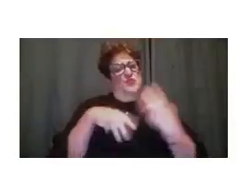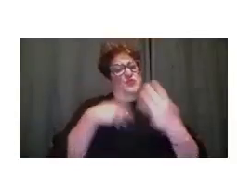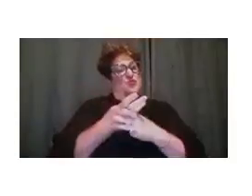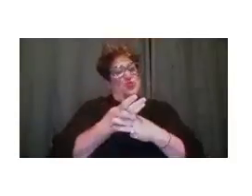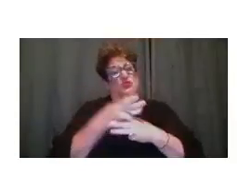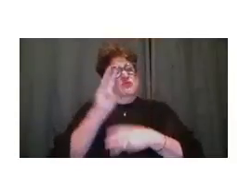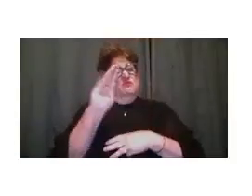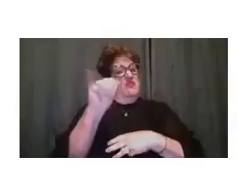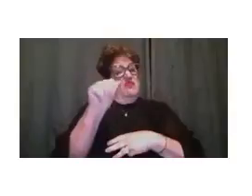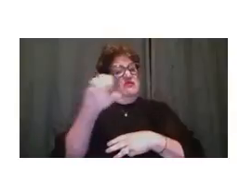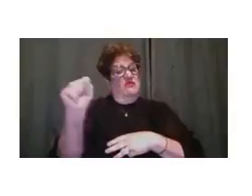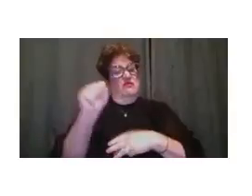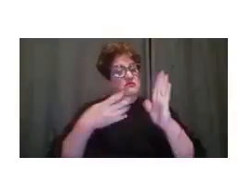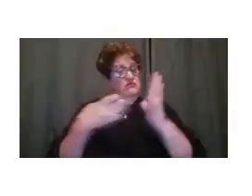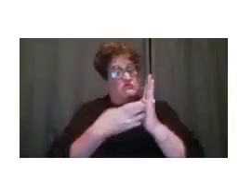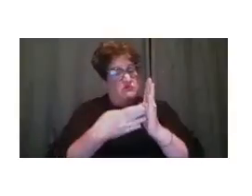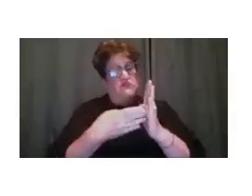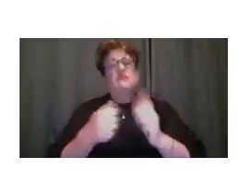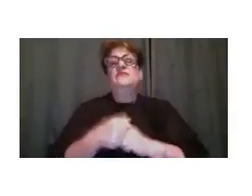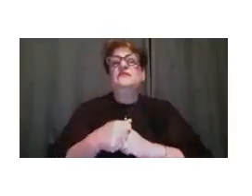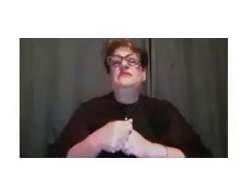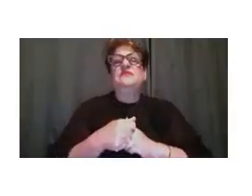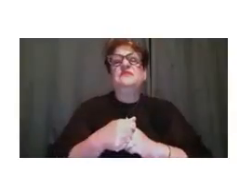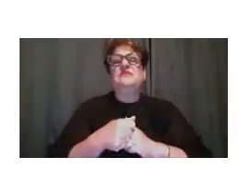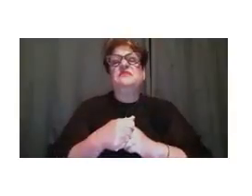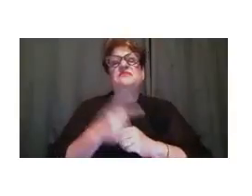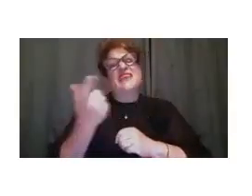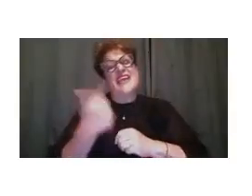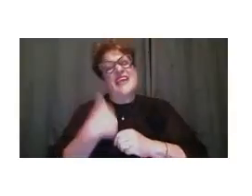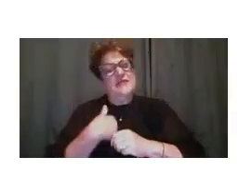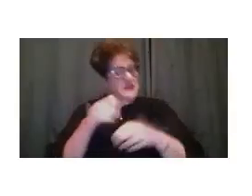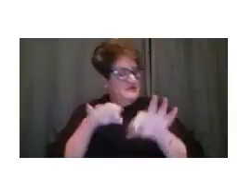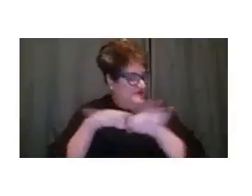biases for me. As